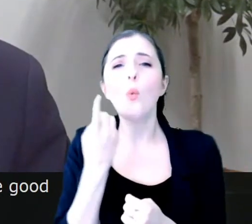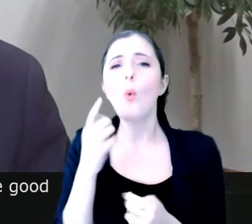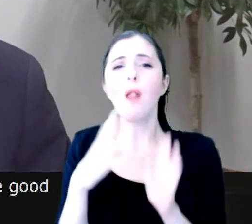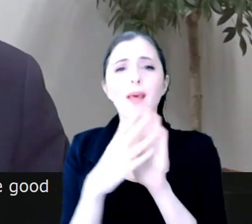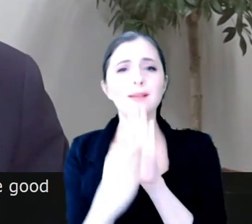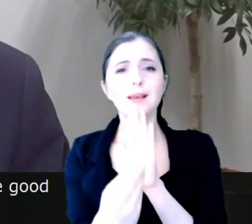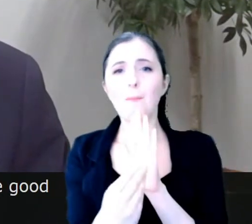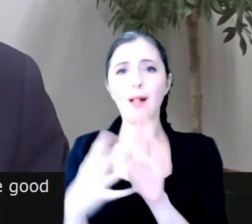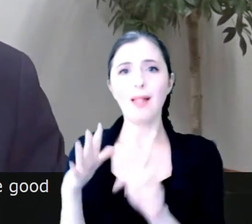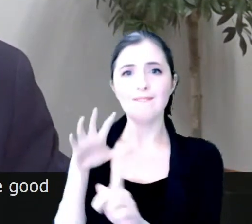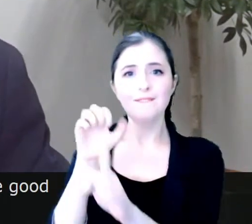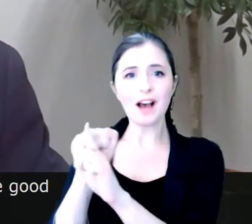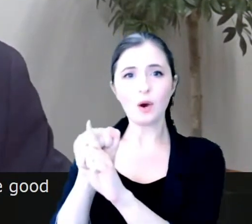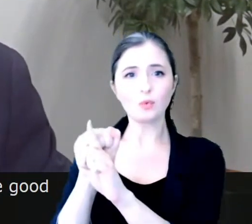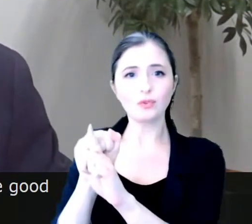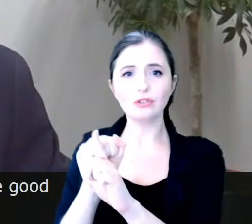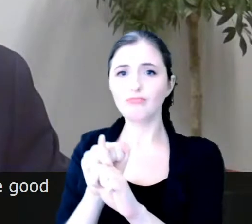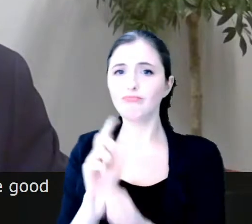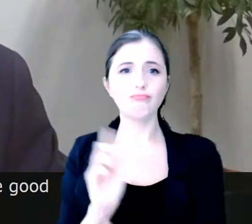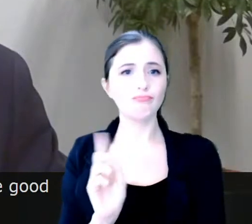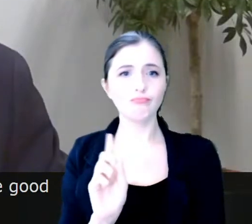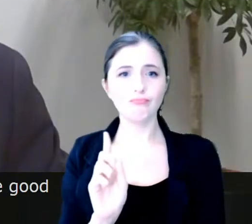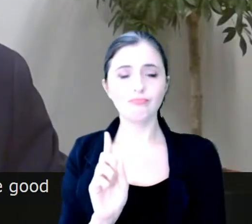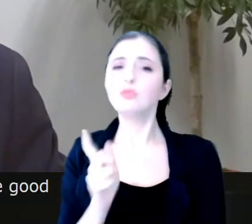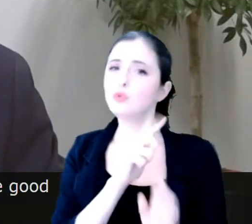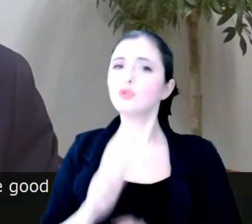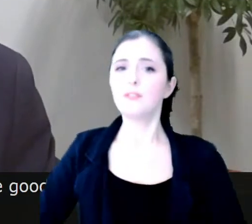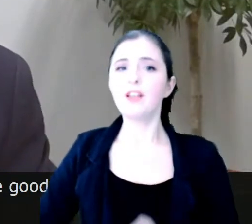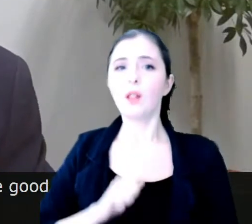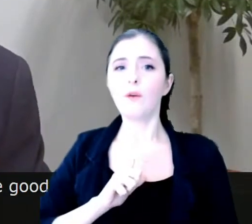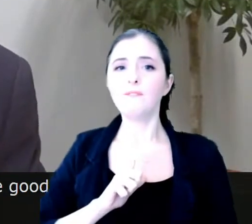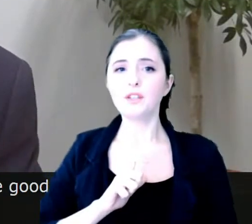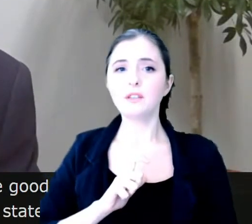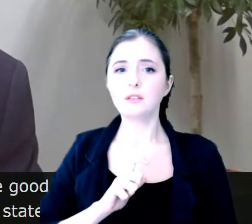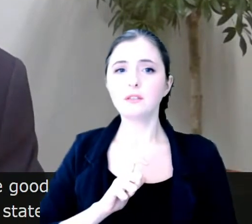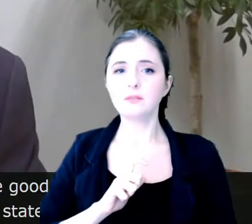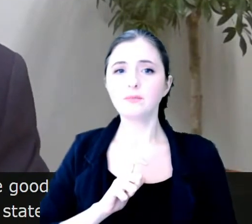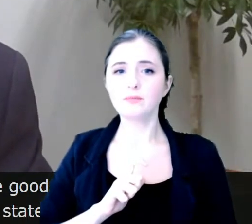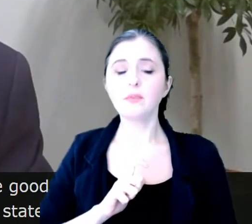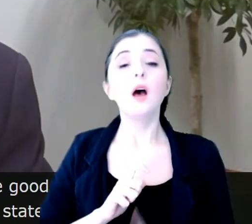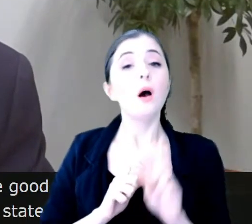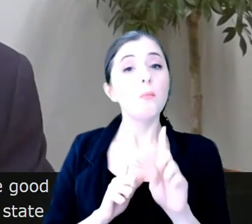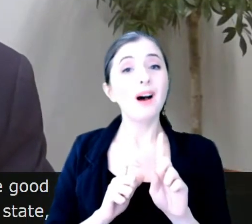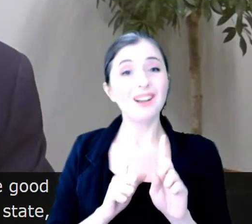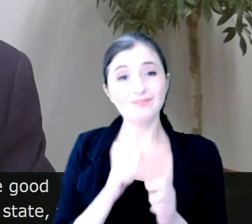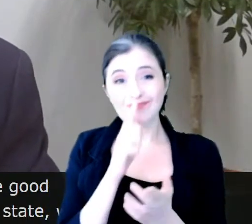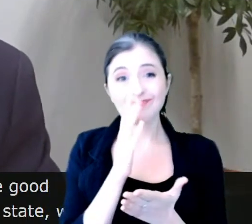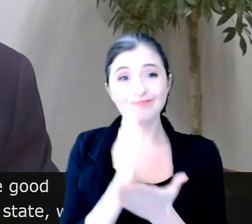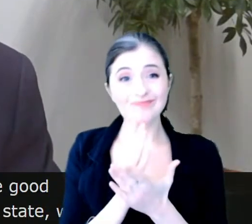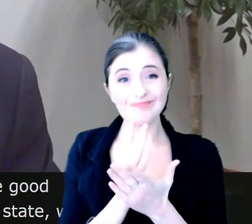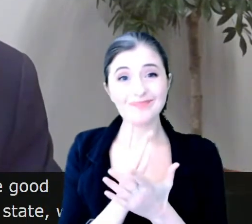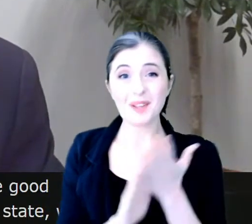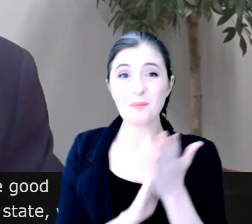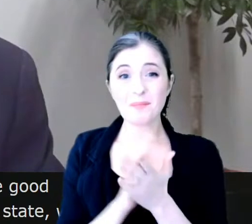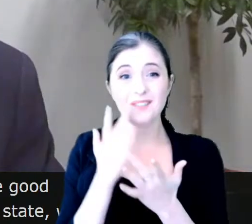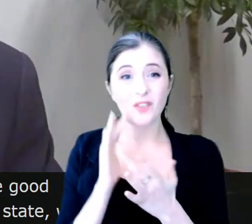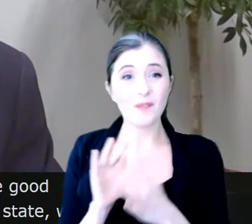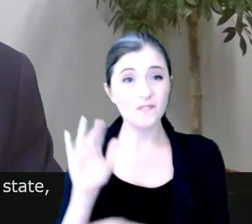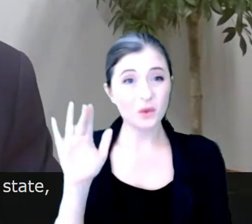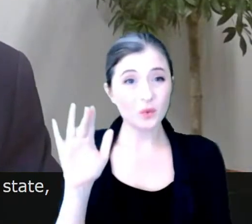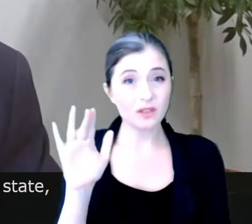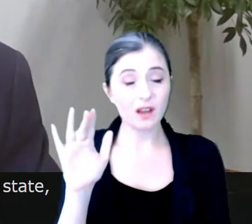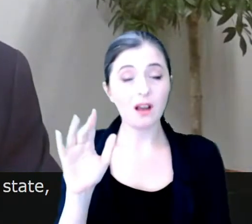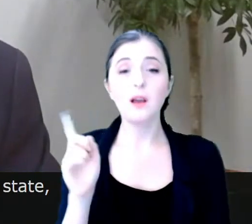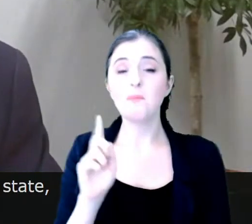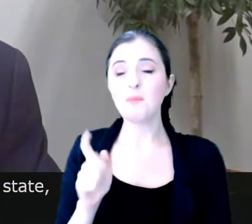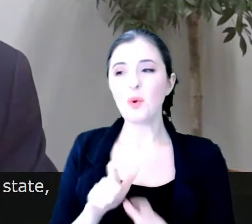give Londoners confidence. But the reality is, Manos, that for the foreseeable future, people will understandably be